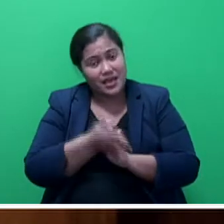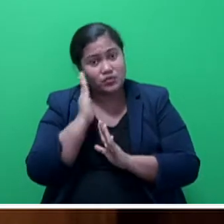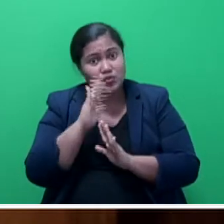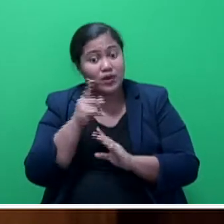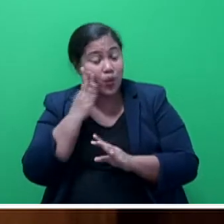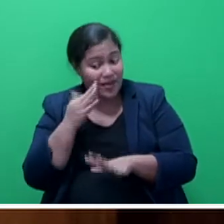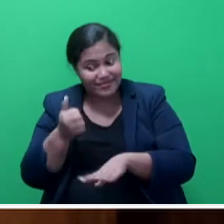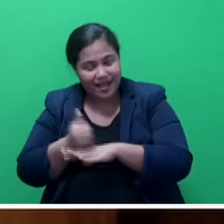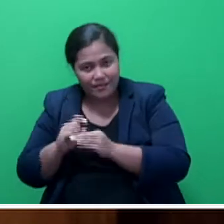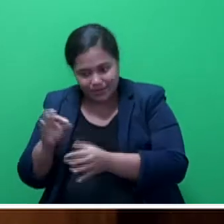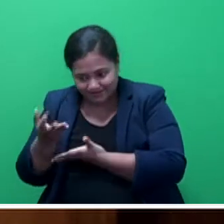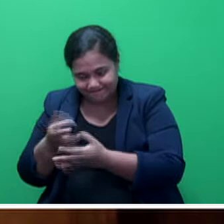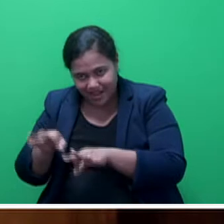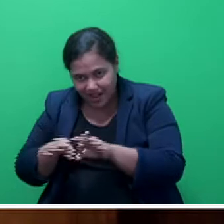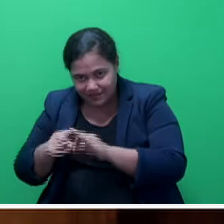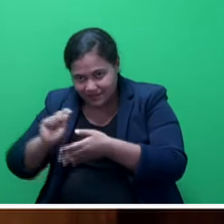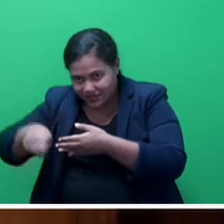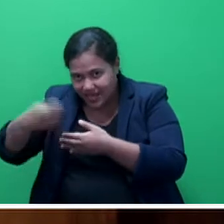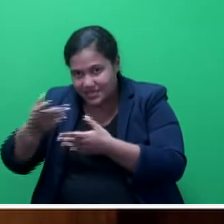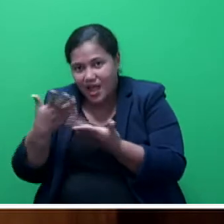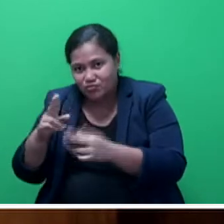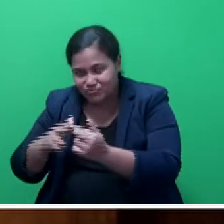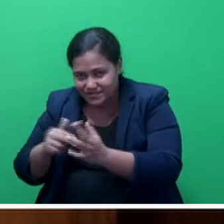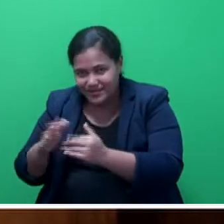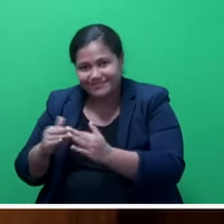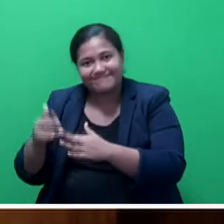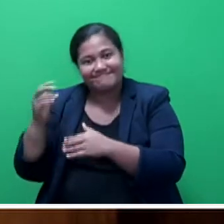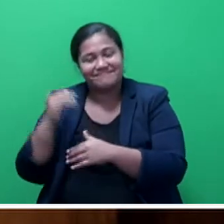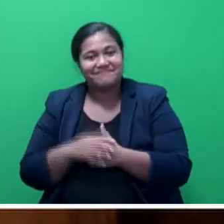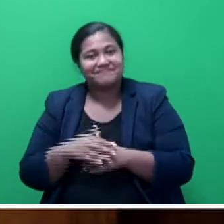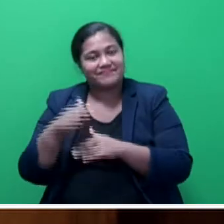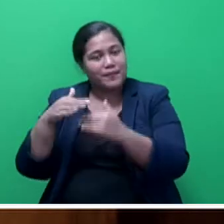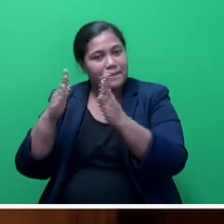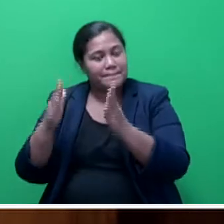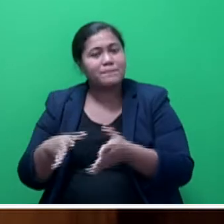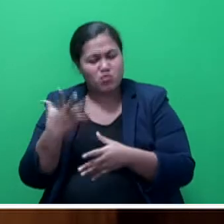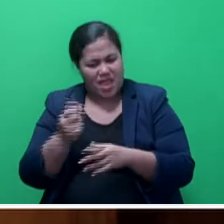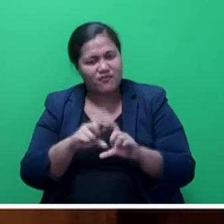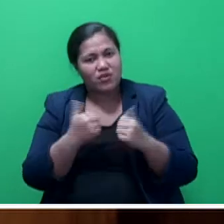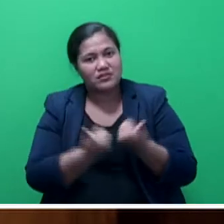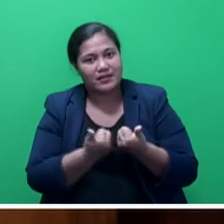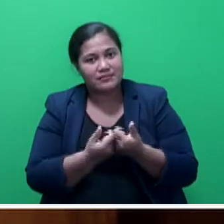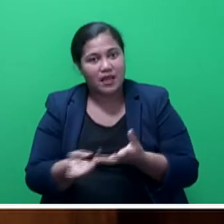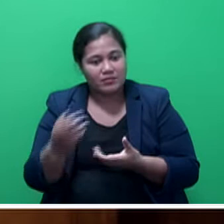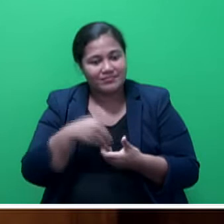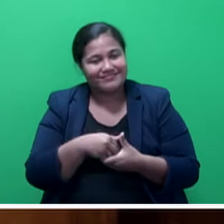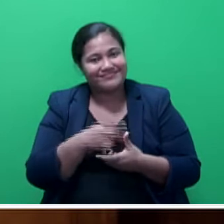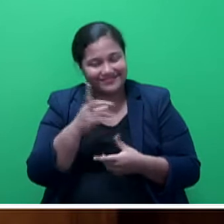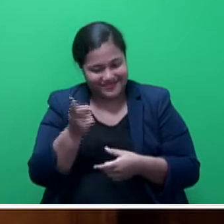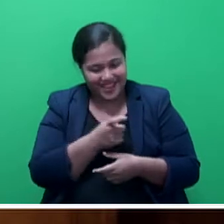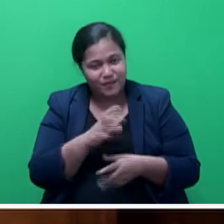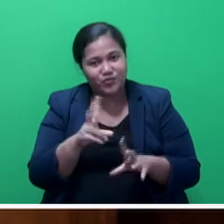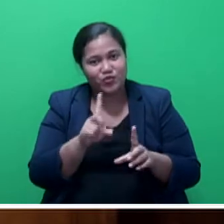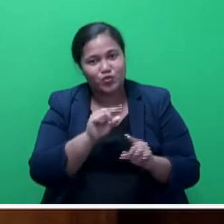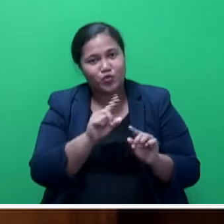plans the next phase of work, that is the rebuild of it. We have a contractor who has come on board to adopt Yandua Primary School, and he's going to help